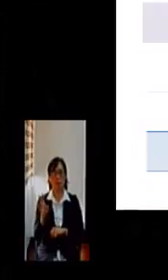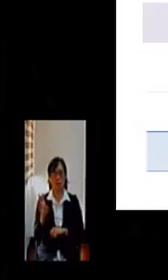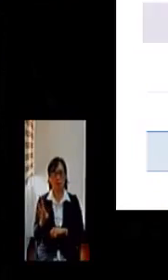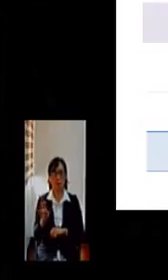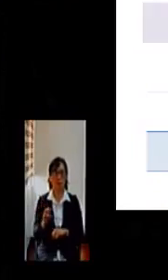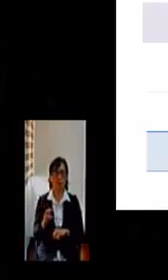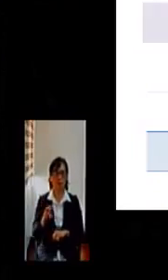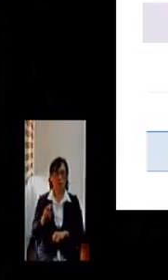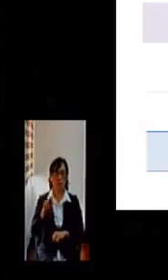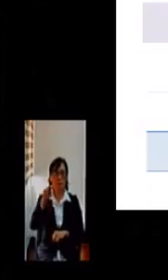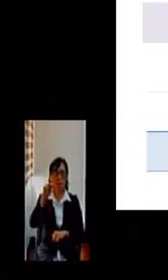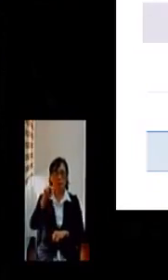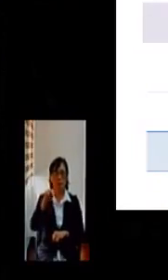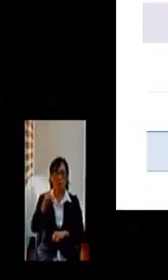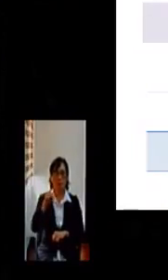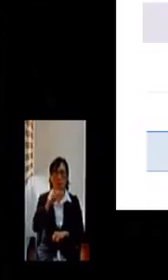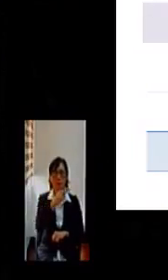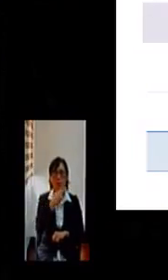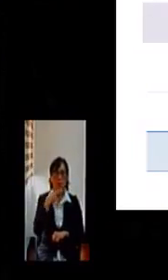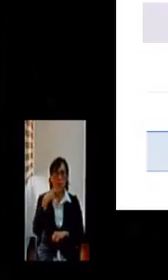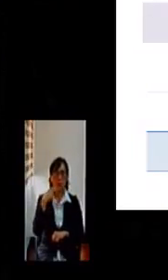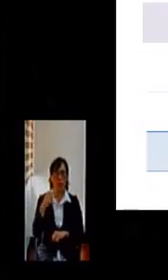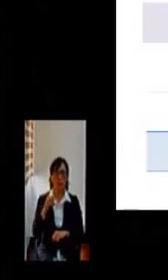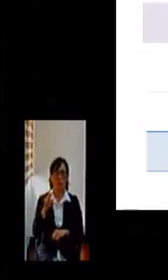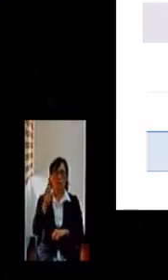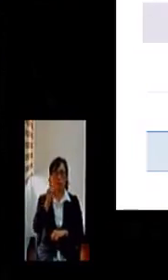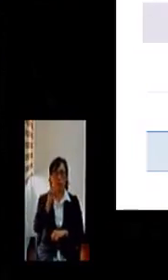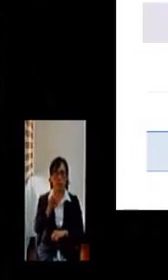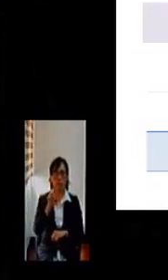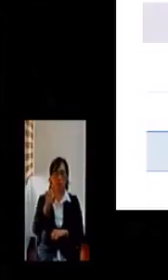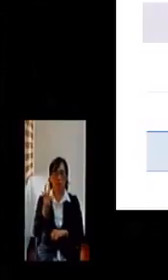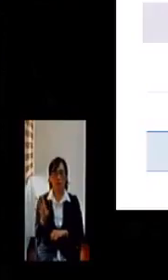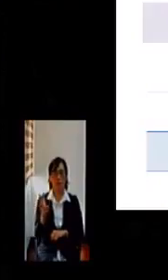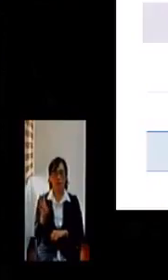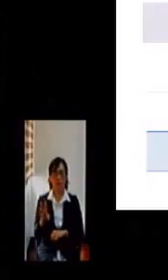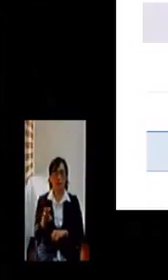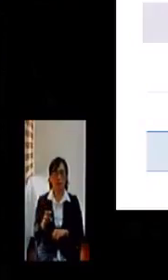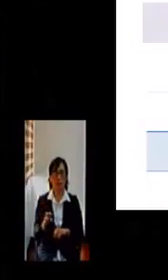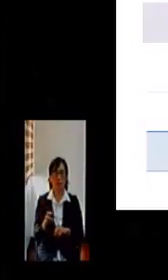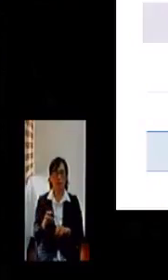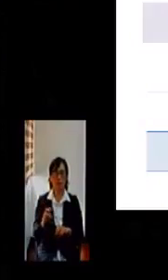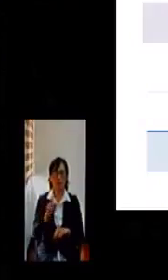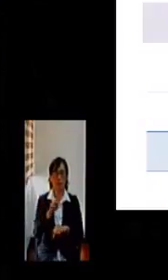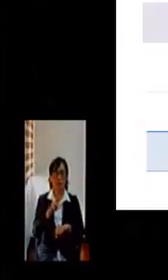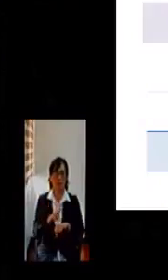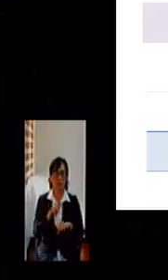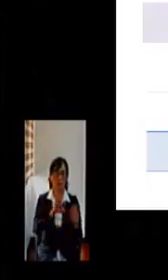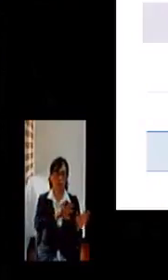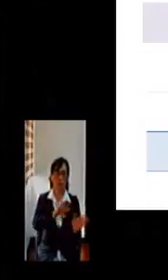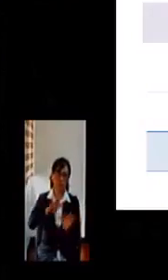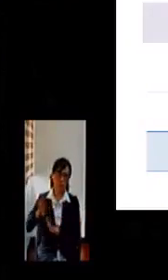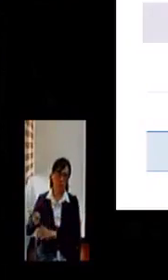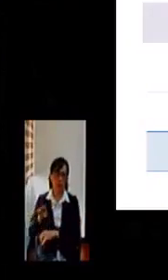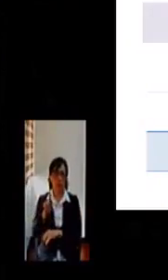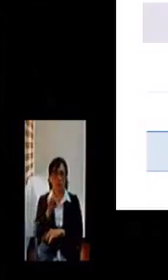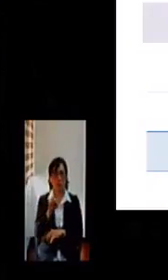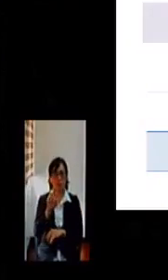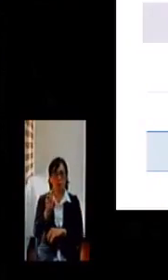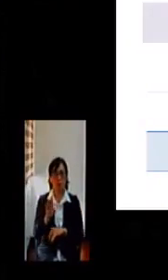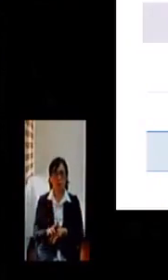Ark. If 1/17 of that is contributed to by the Philippines, if you remove the Philippines, 1/17 of the